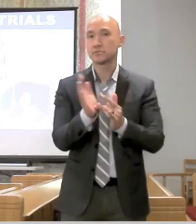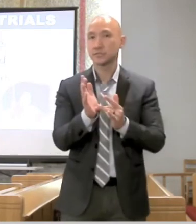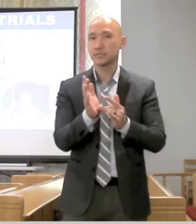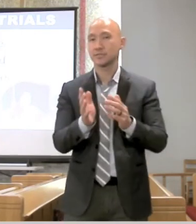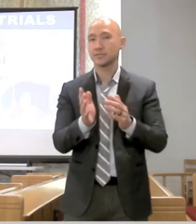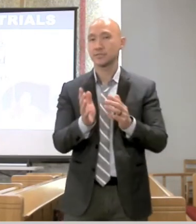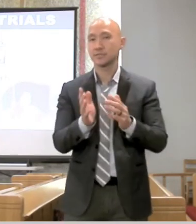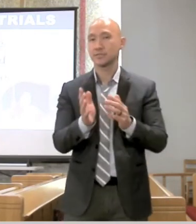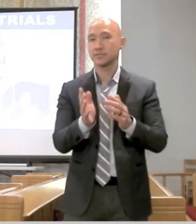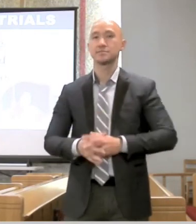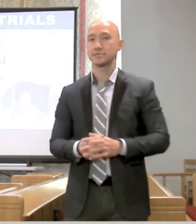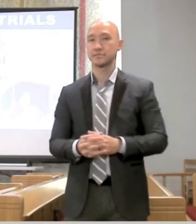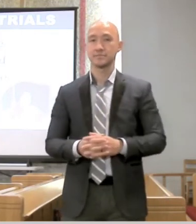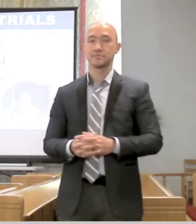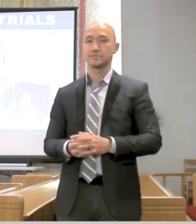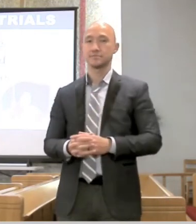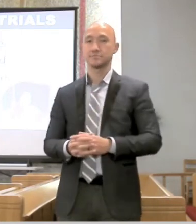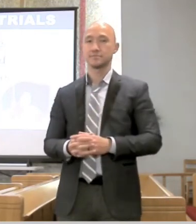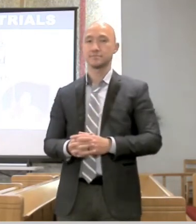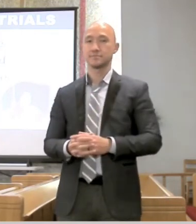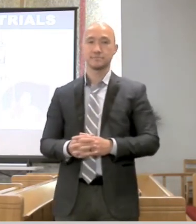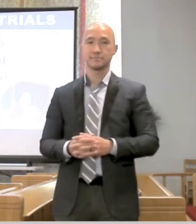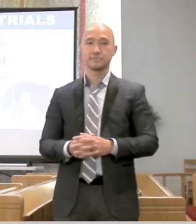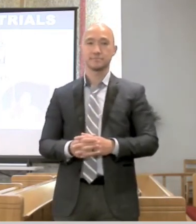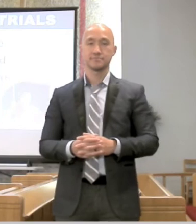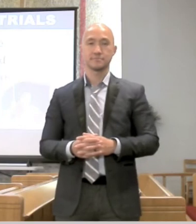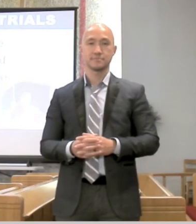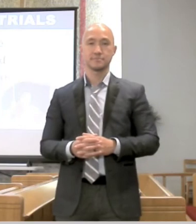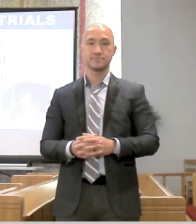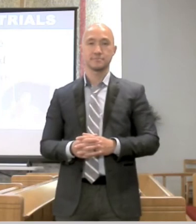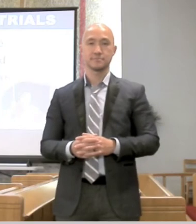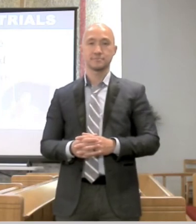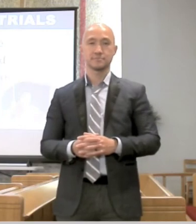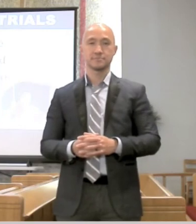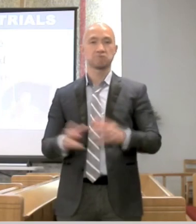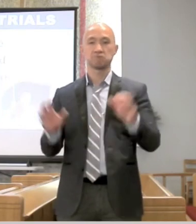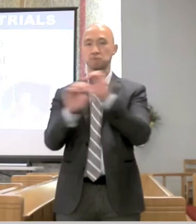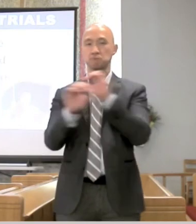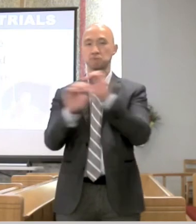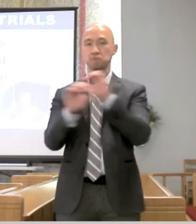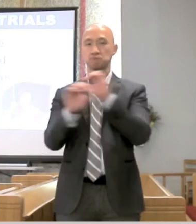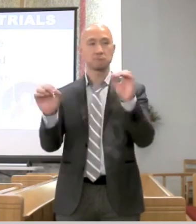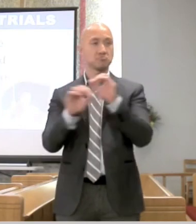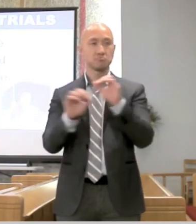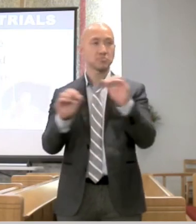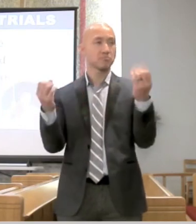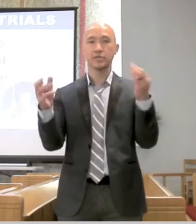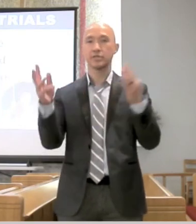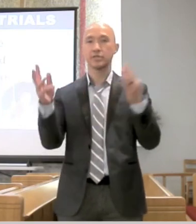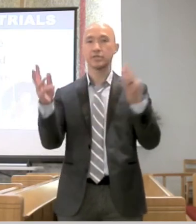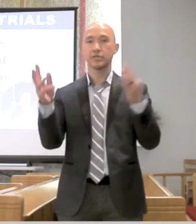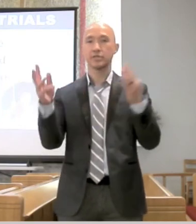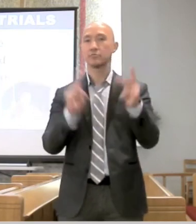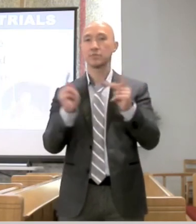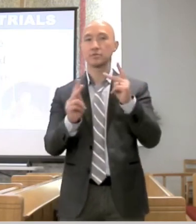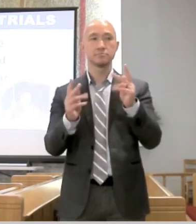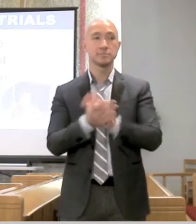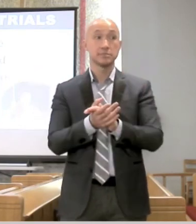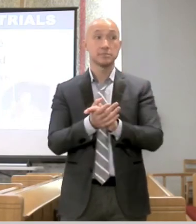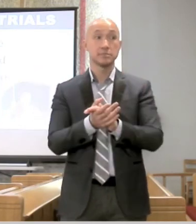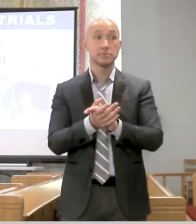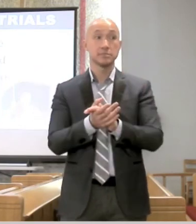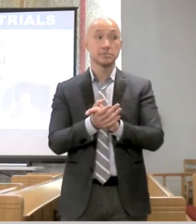miracle Jesus did that raised him from the dead. They just really didn't want any reminder of who Jesus really was before him. And that's how some